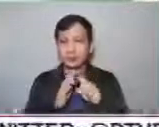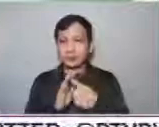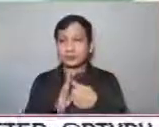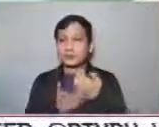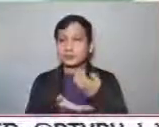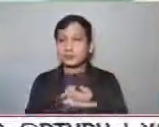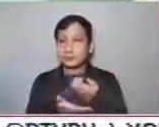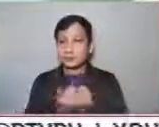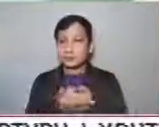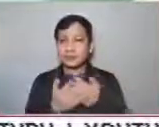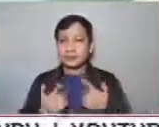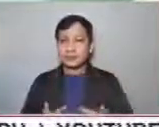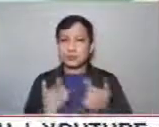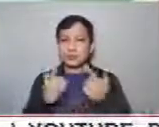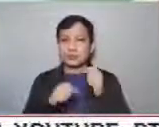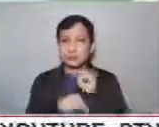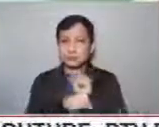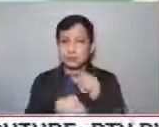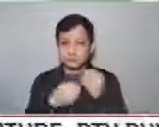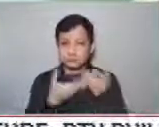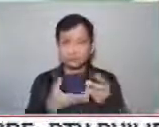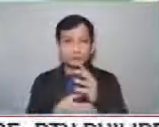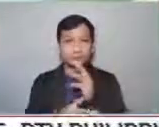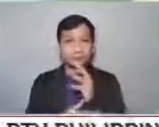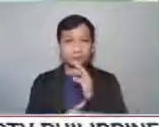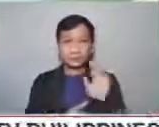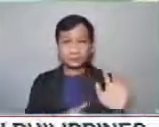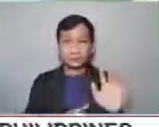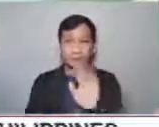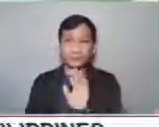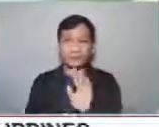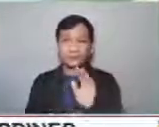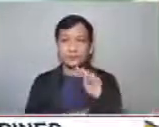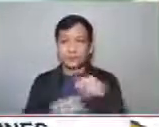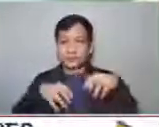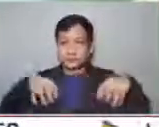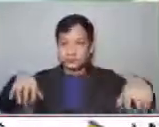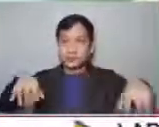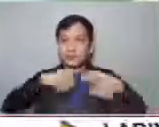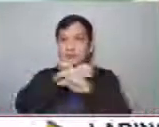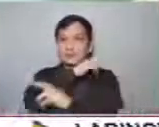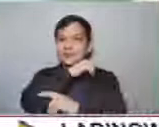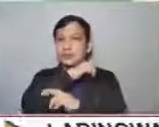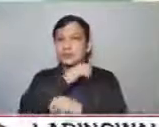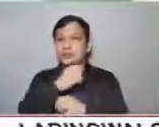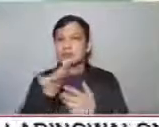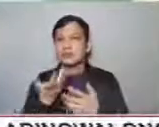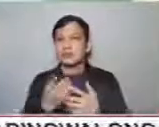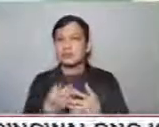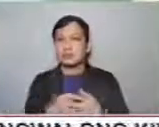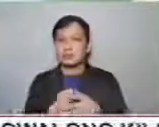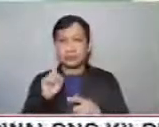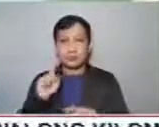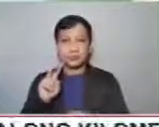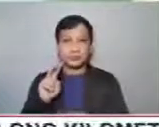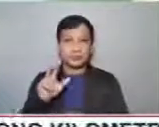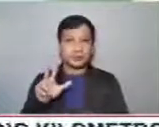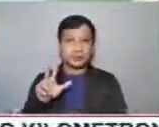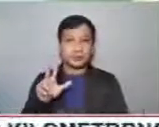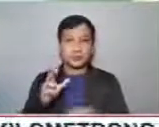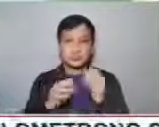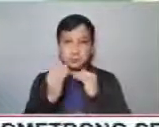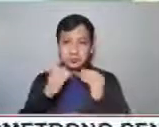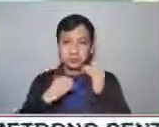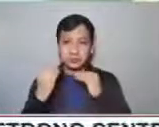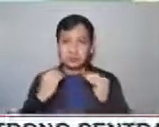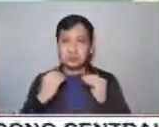ang sustainable development at maibabalik ang magandang ekonomiya ng rehiyon. Together, we are one with our partners and